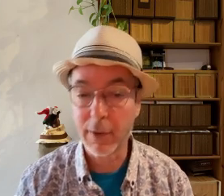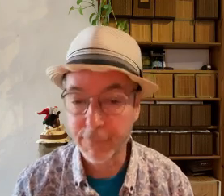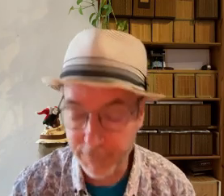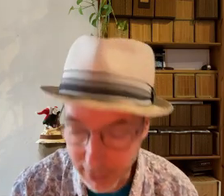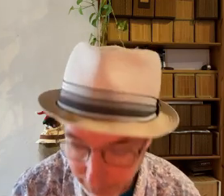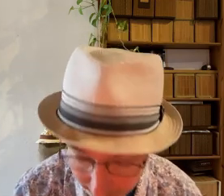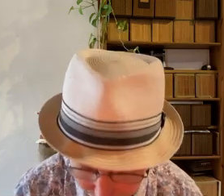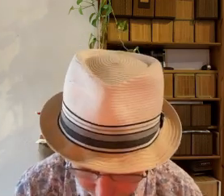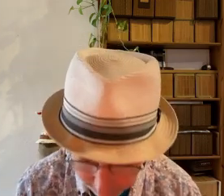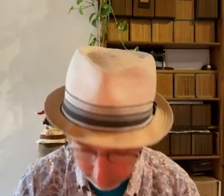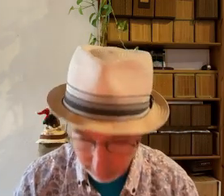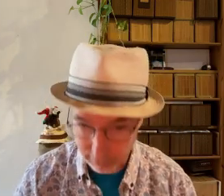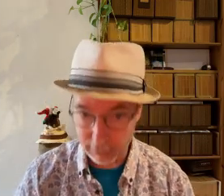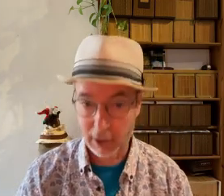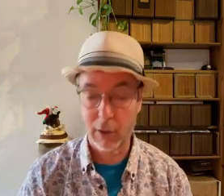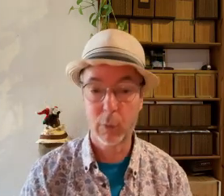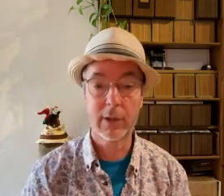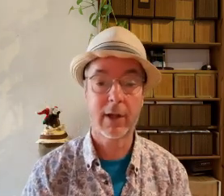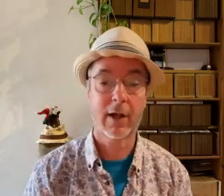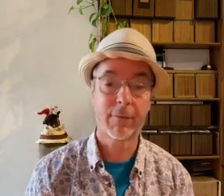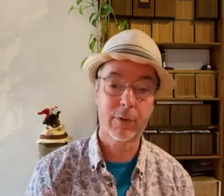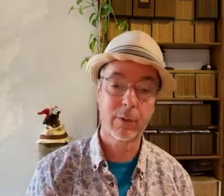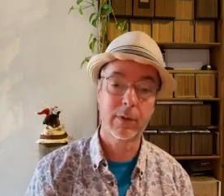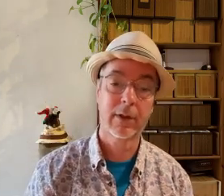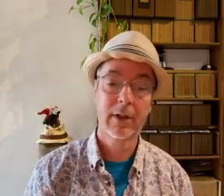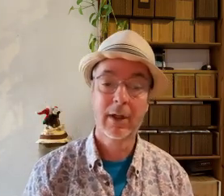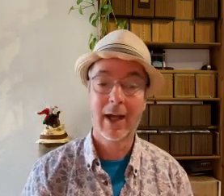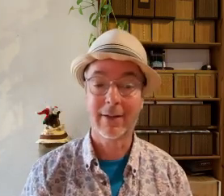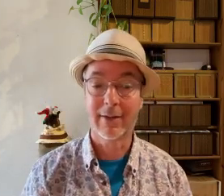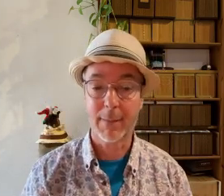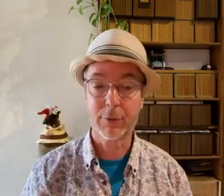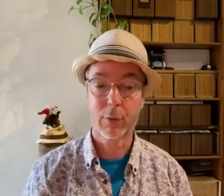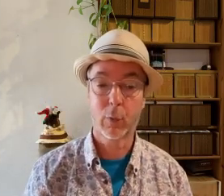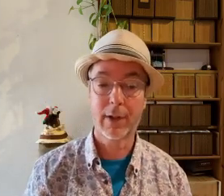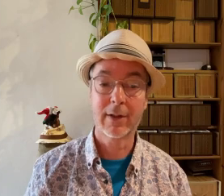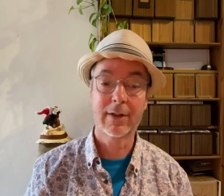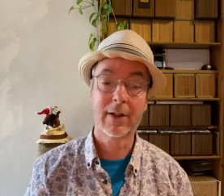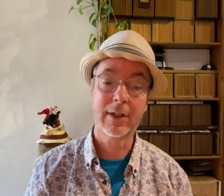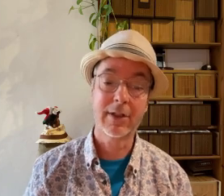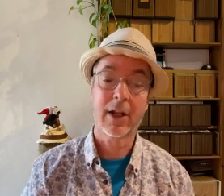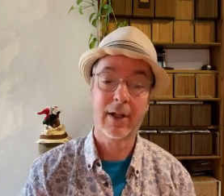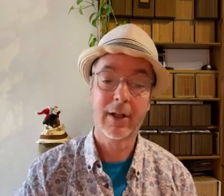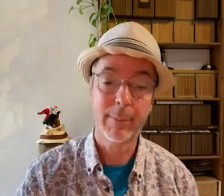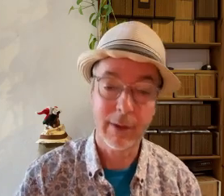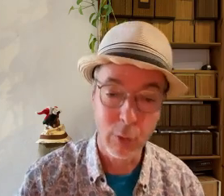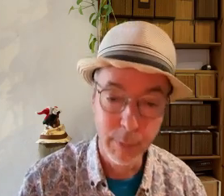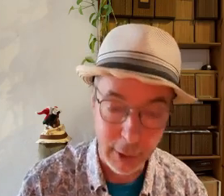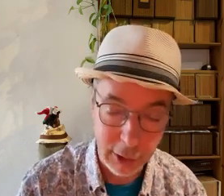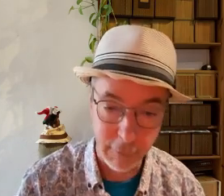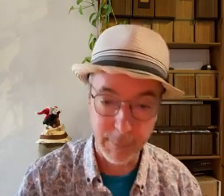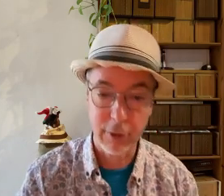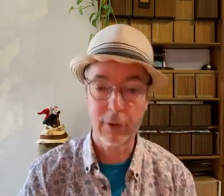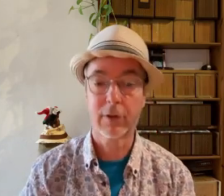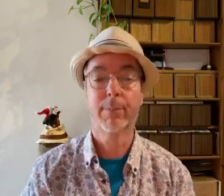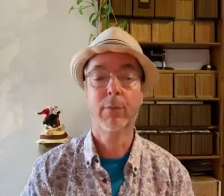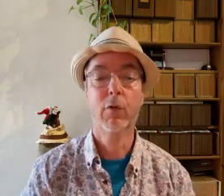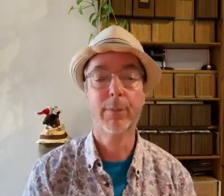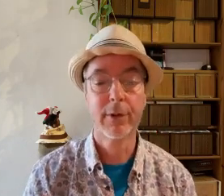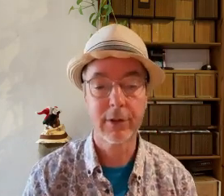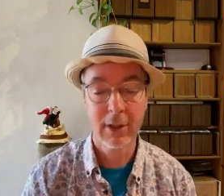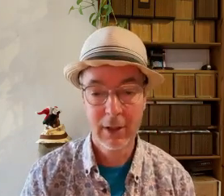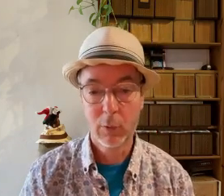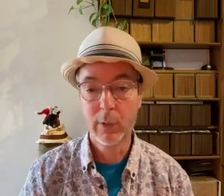then our feedback process also, how we have to adapt when there is a little bit too much of a